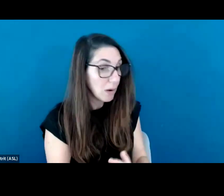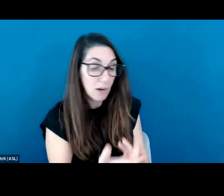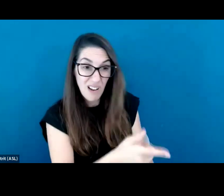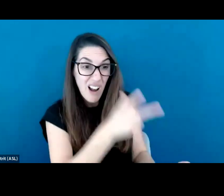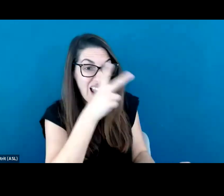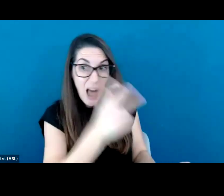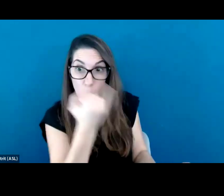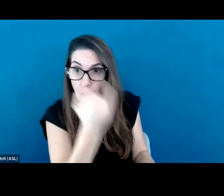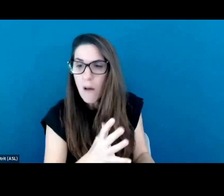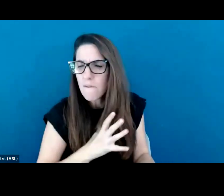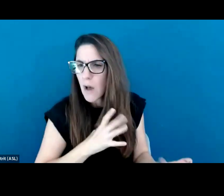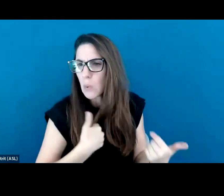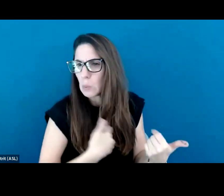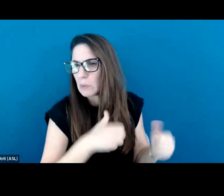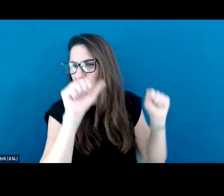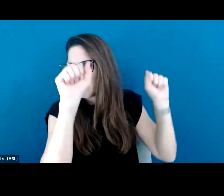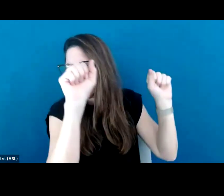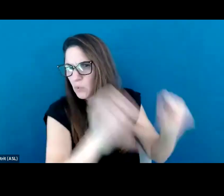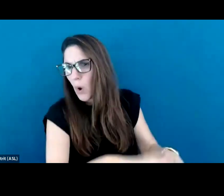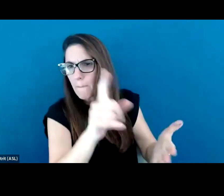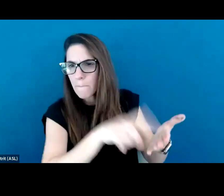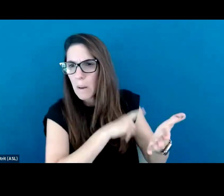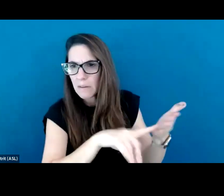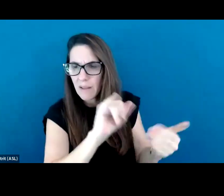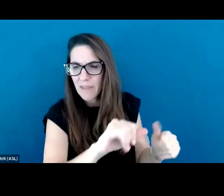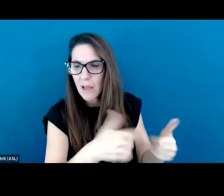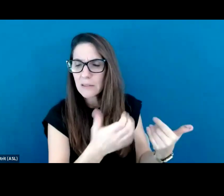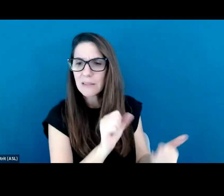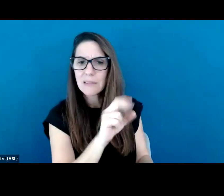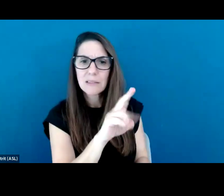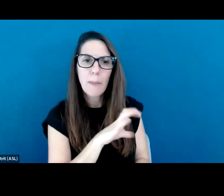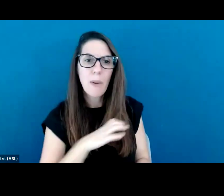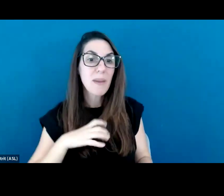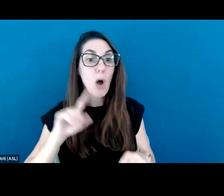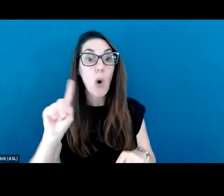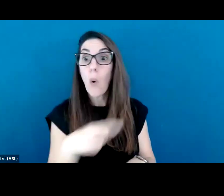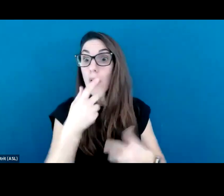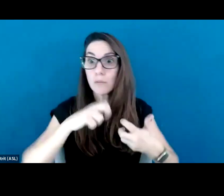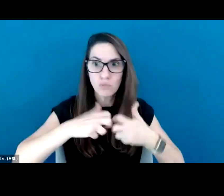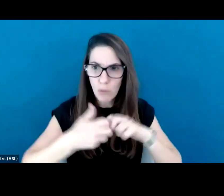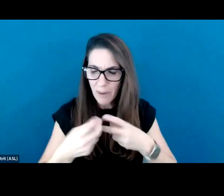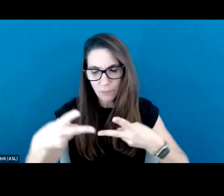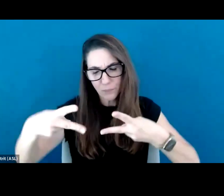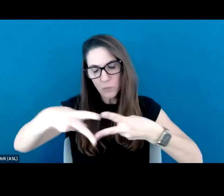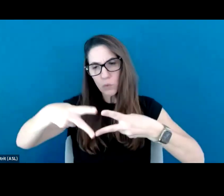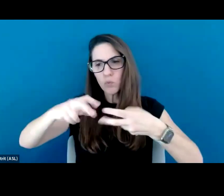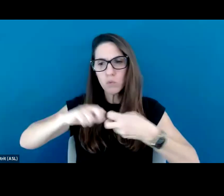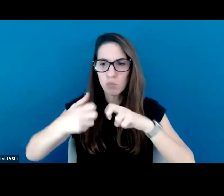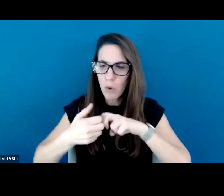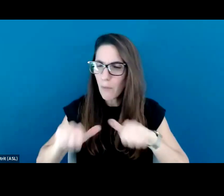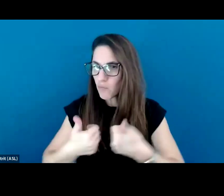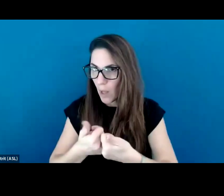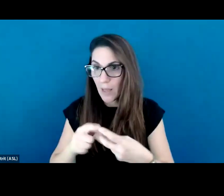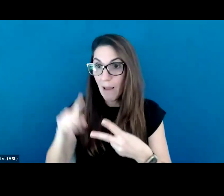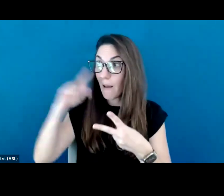we can't get rid of the subcommittee. The only challenge arises, there are 2 challenges. One challenge arises having outside